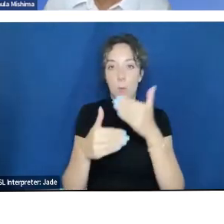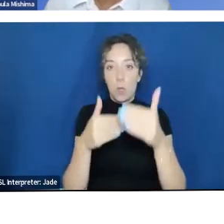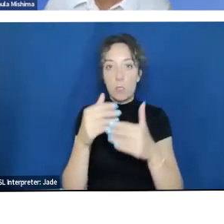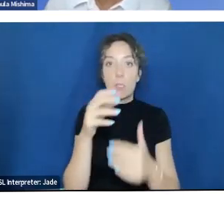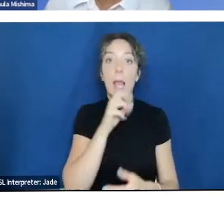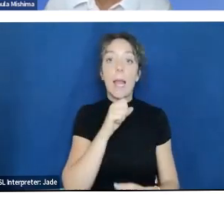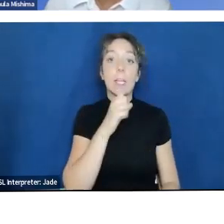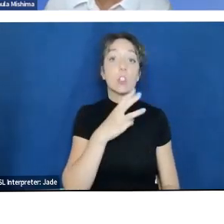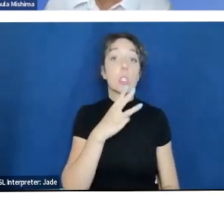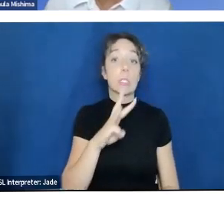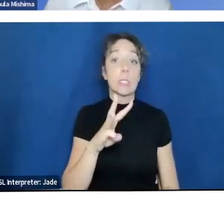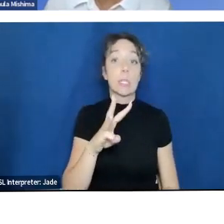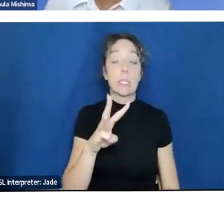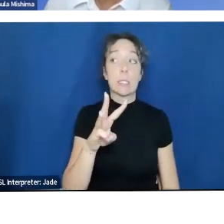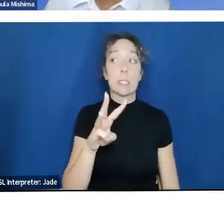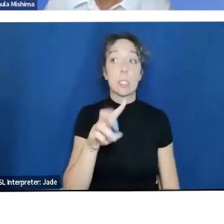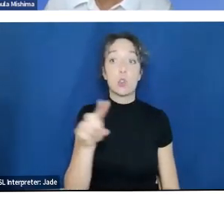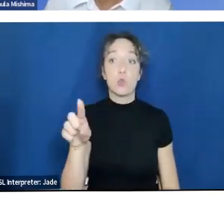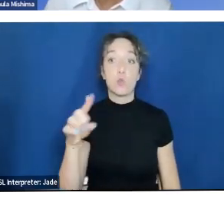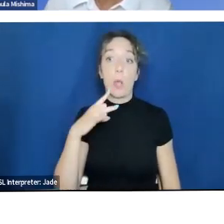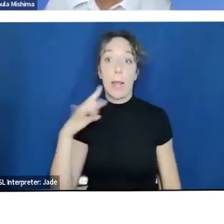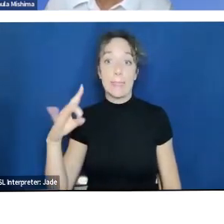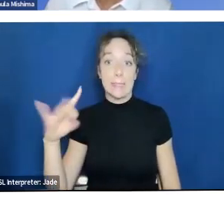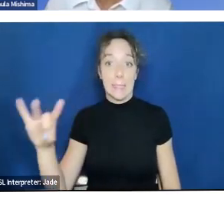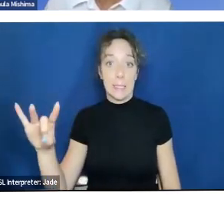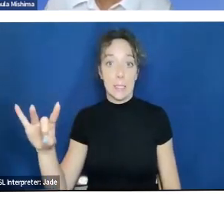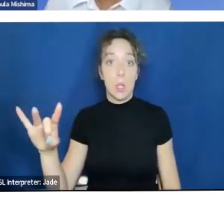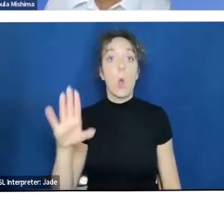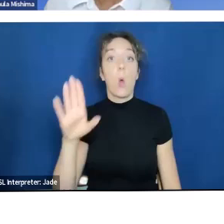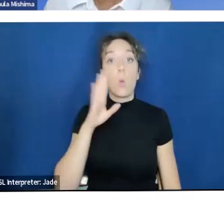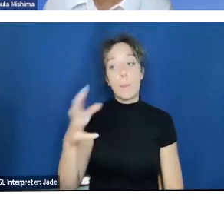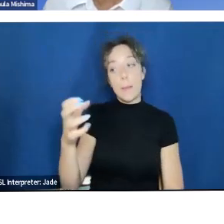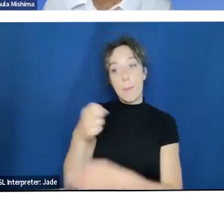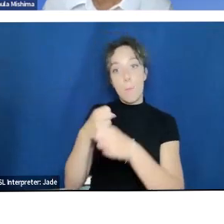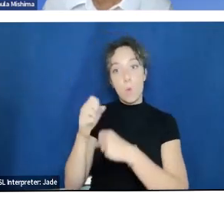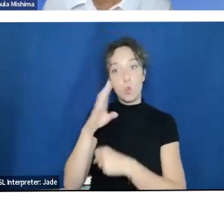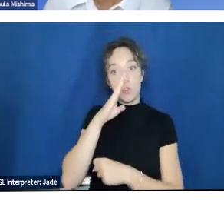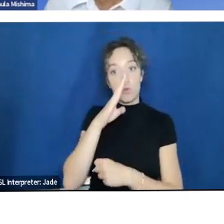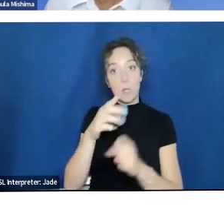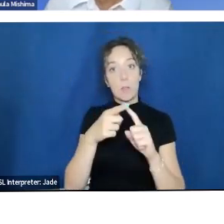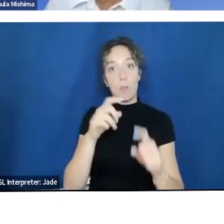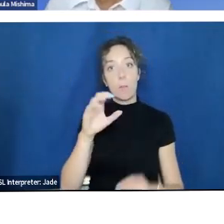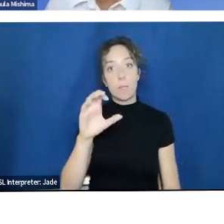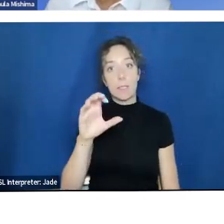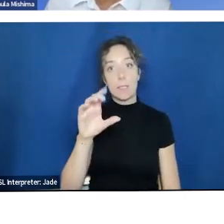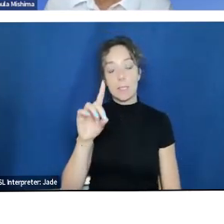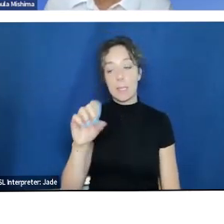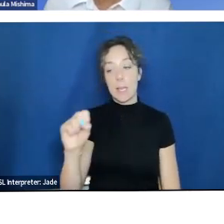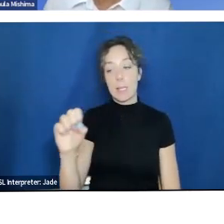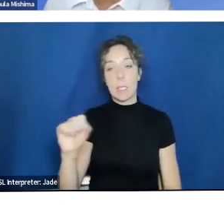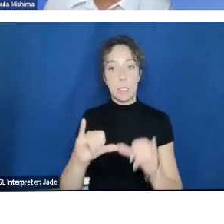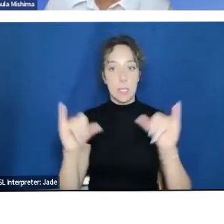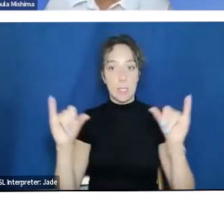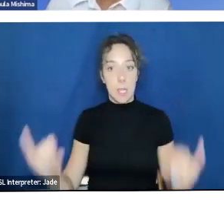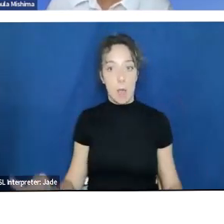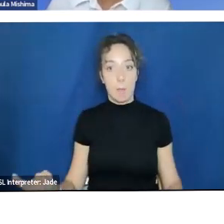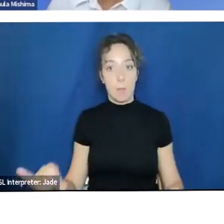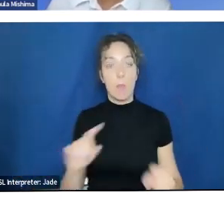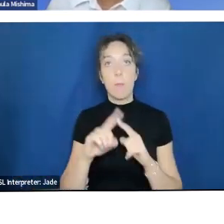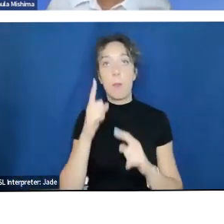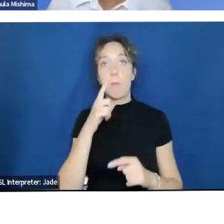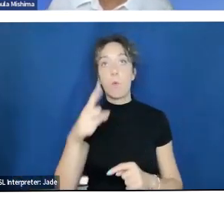to 18, they're going to be pulled directly from the CDSS system. Okay. But again, for